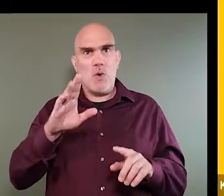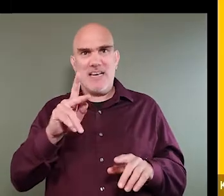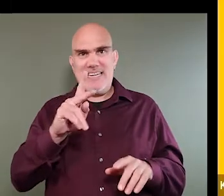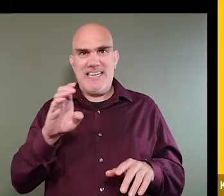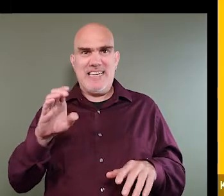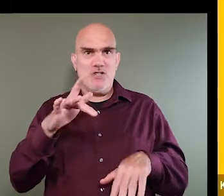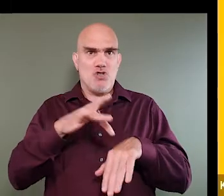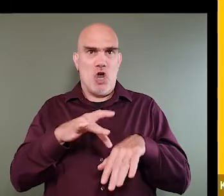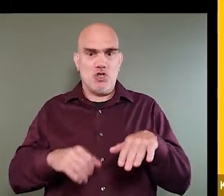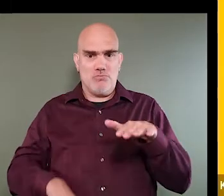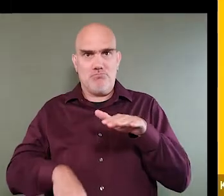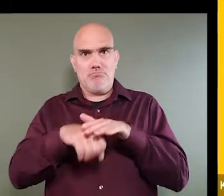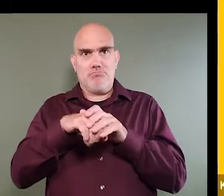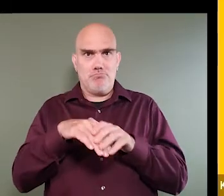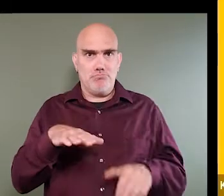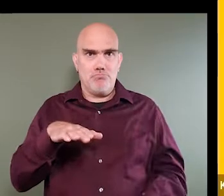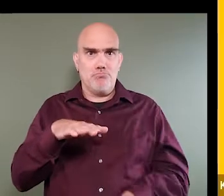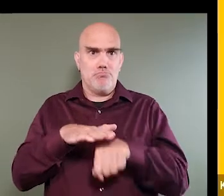to.